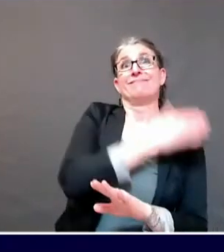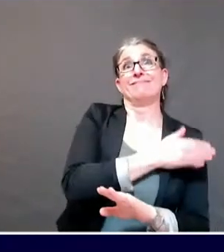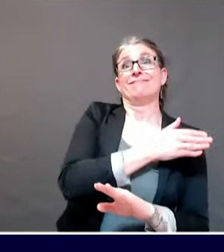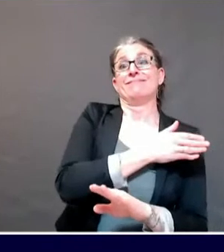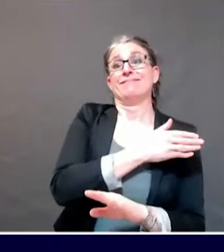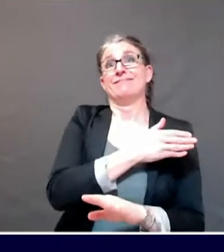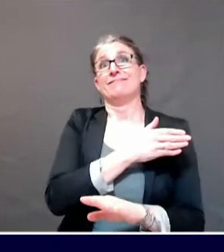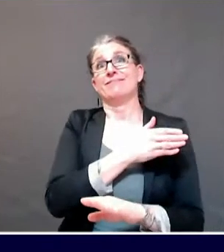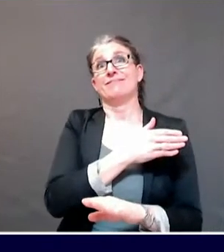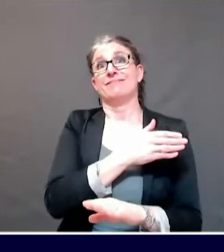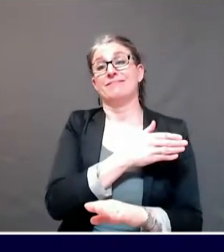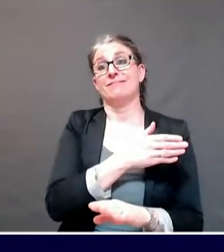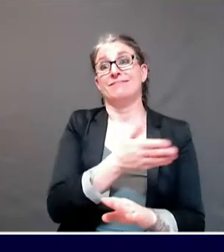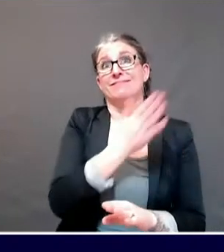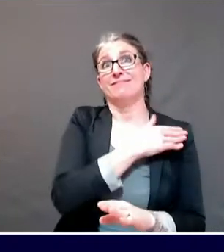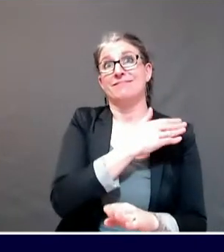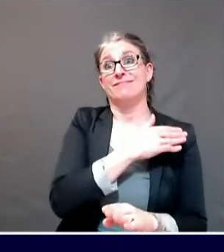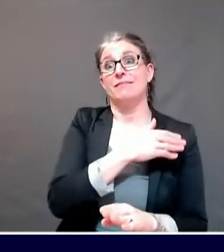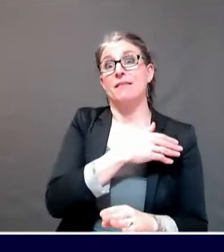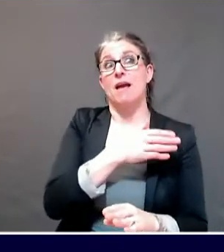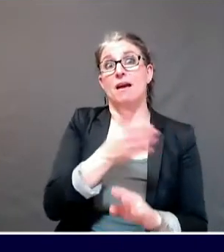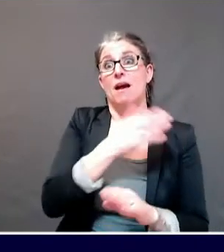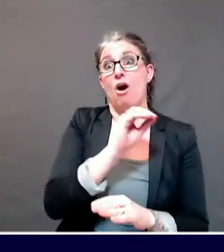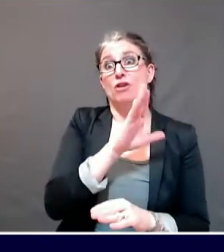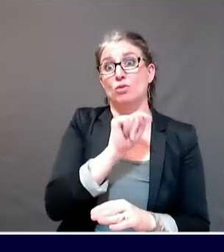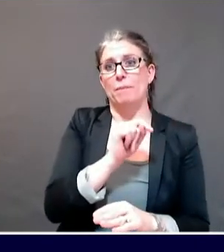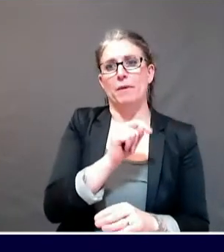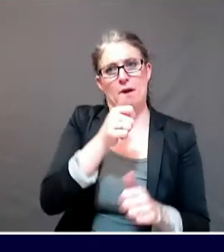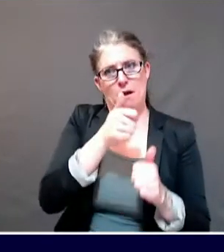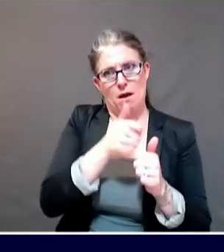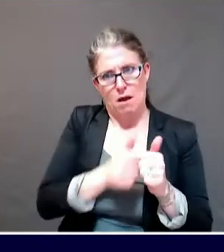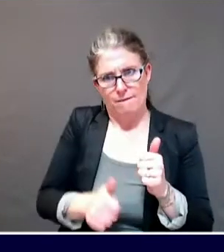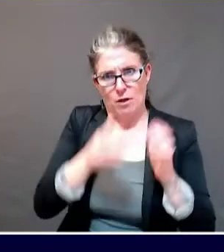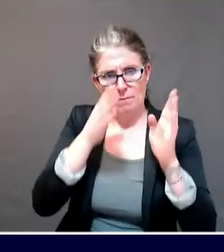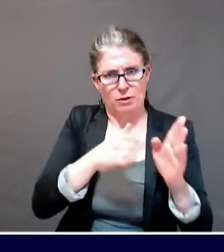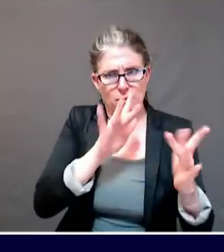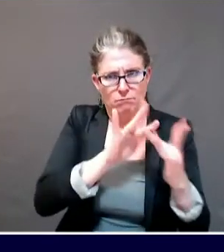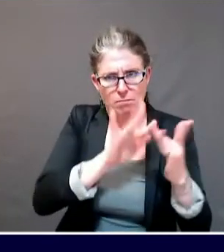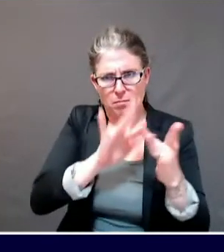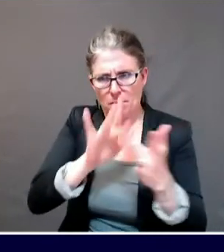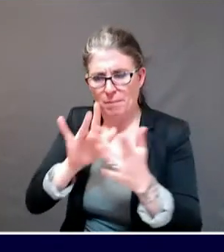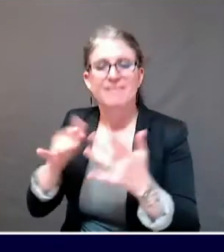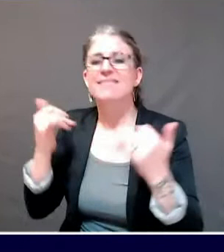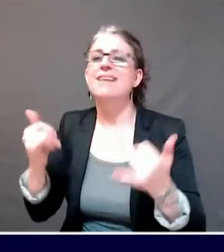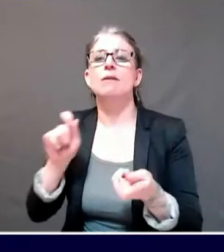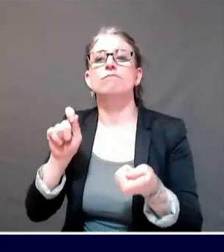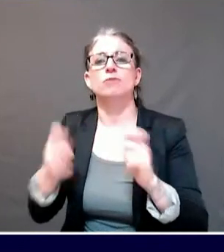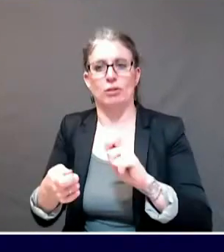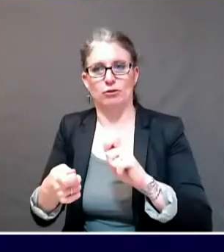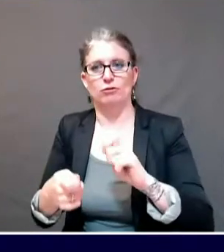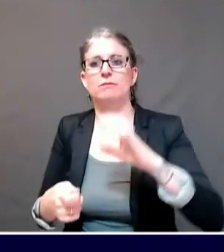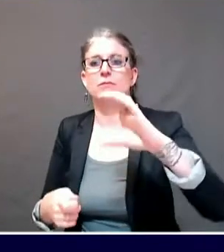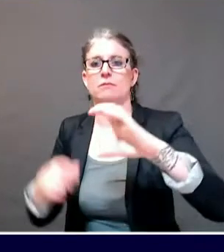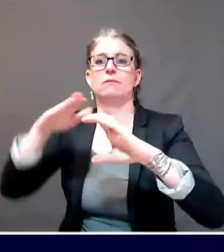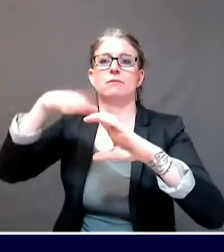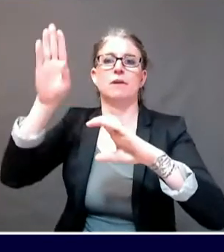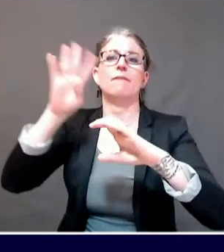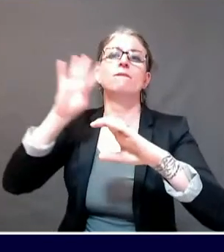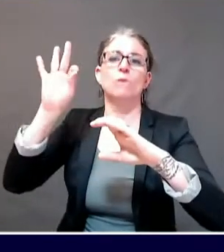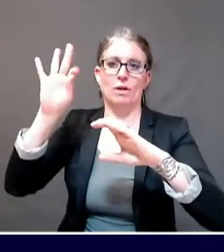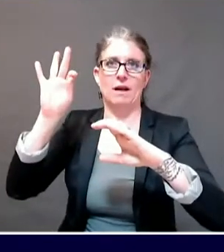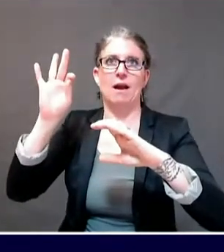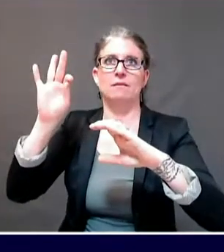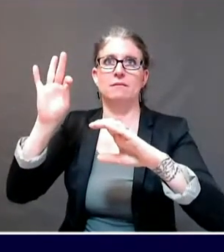able to get a pretty global view. Those things remain of importance. The question that's on our minds right now, Caitlin, is that if we